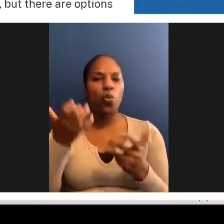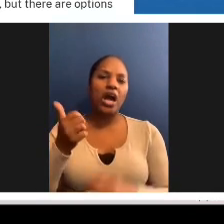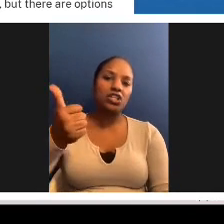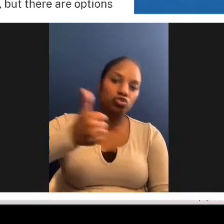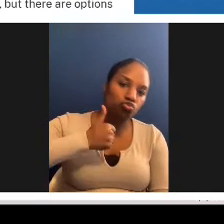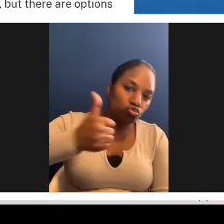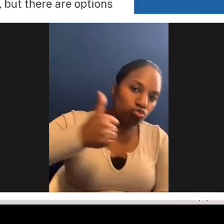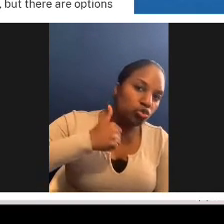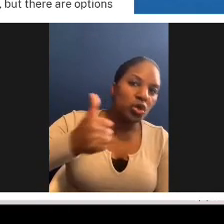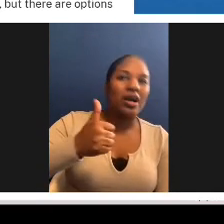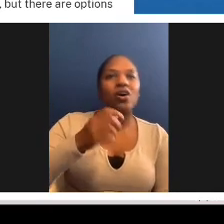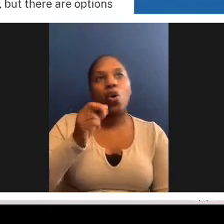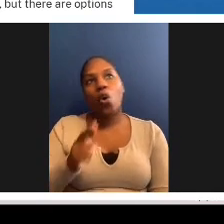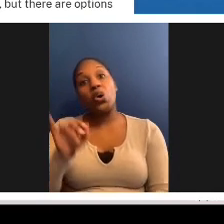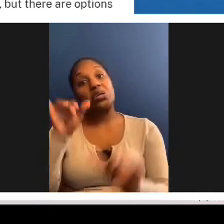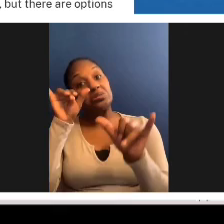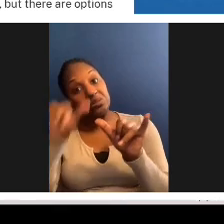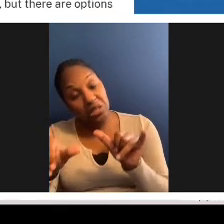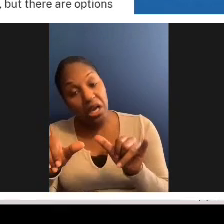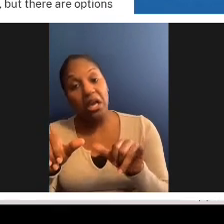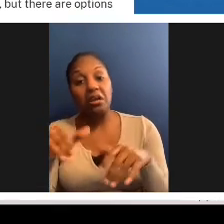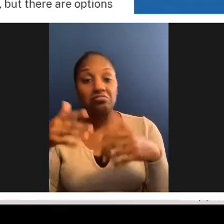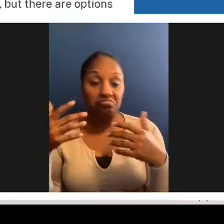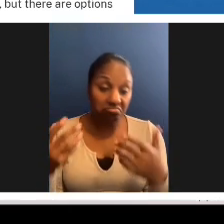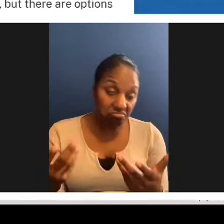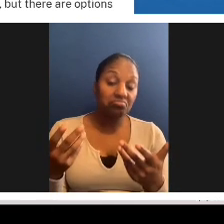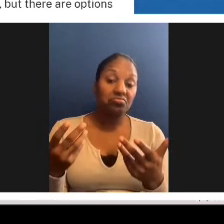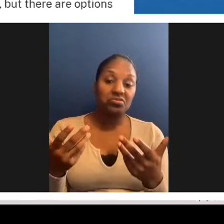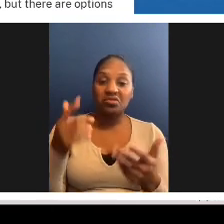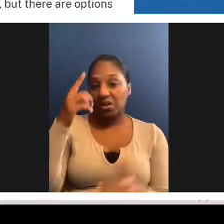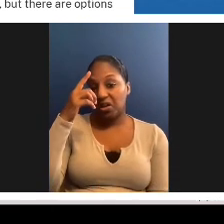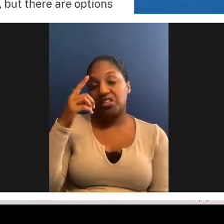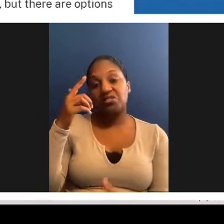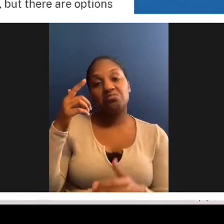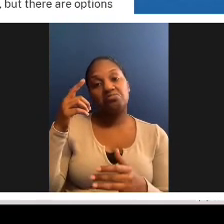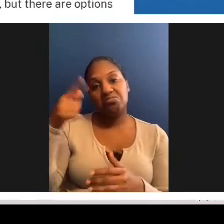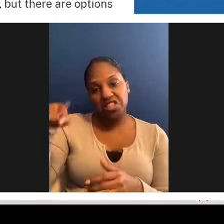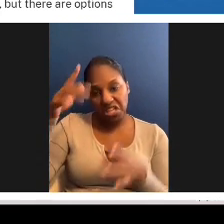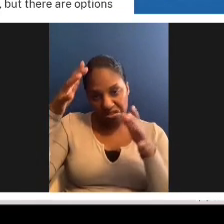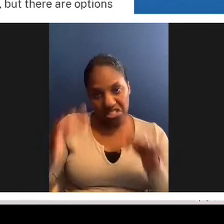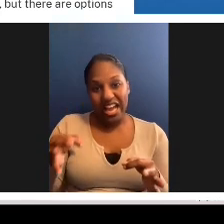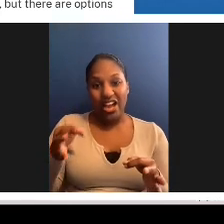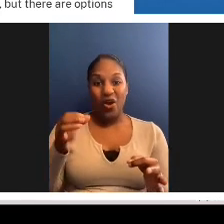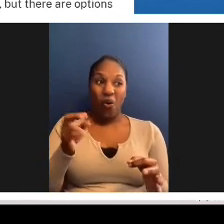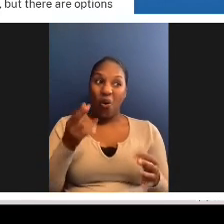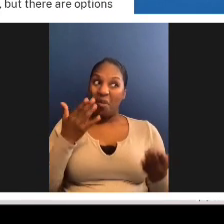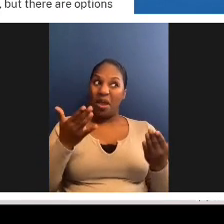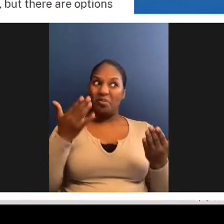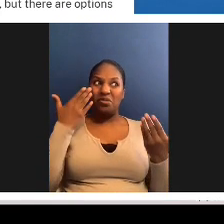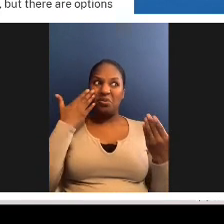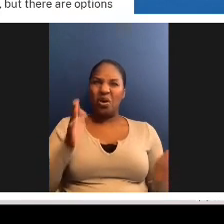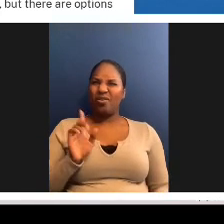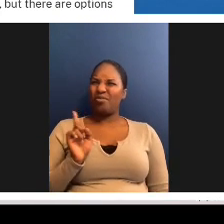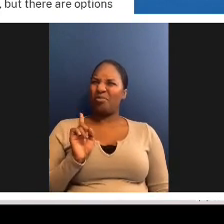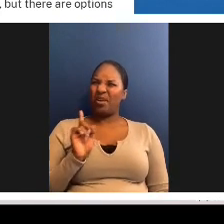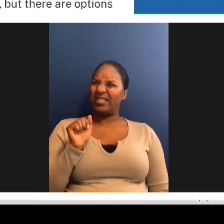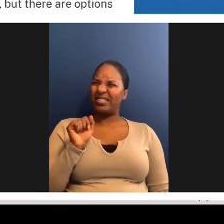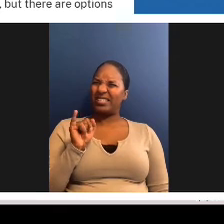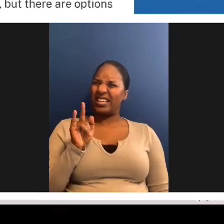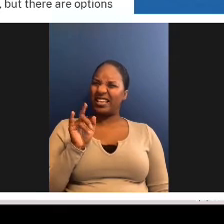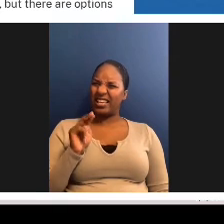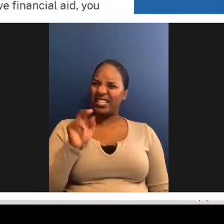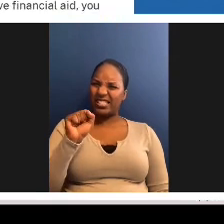that they would do, but it also might be, something that they may not even know where Aiken, South Carolina is.